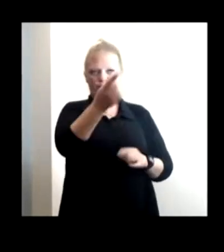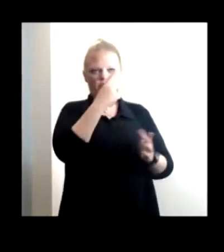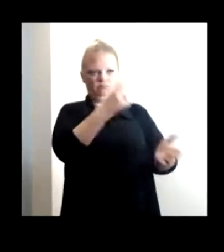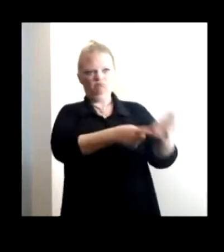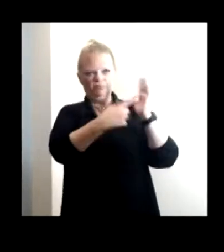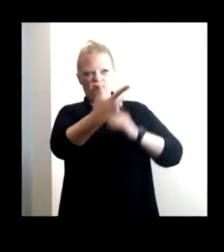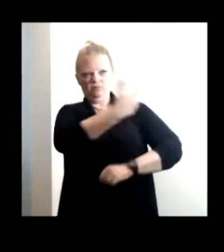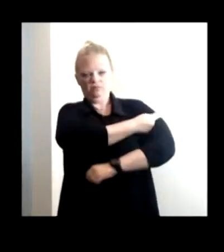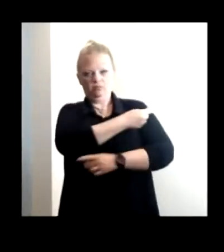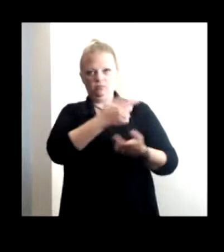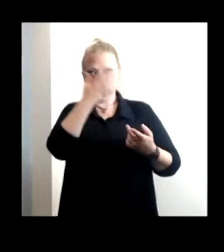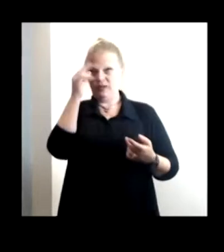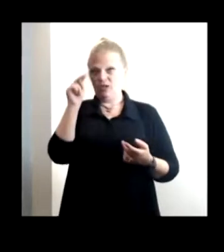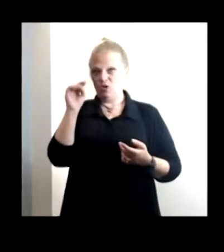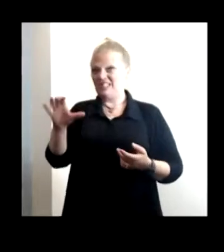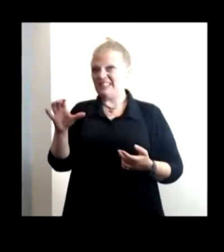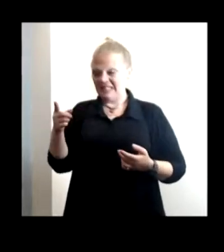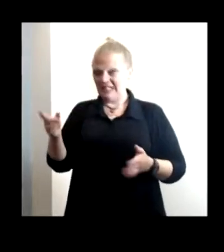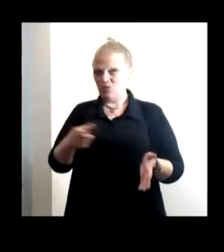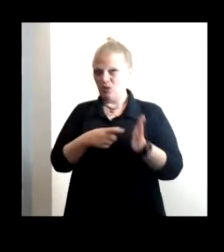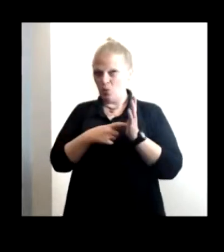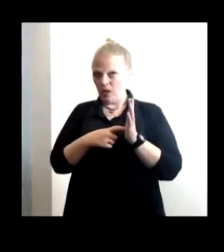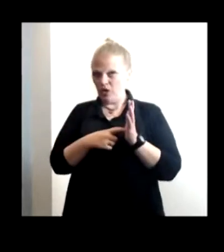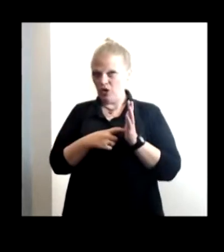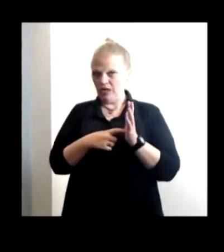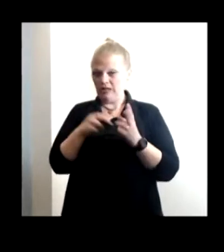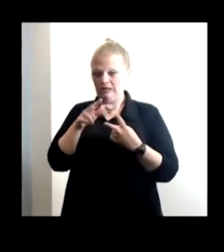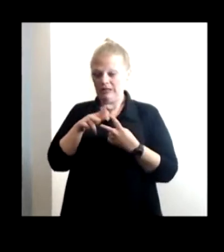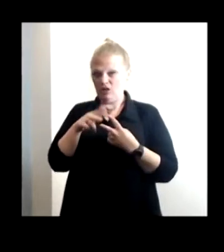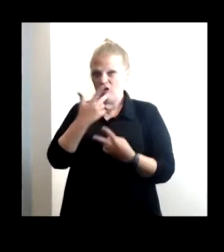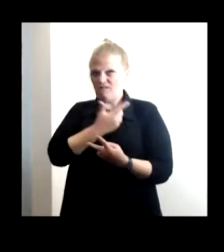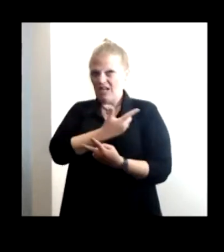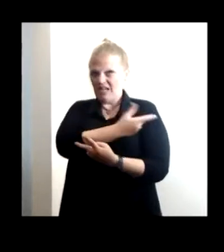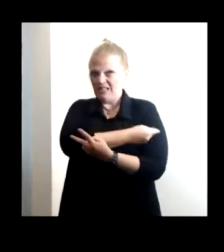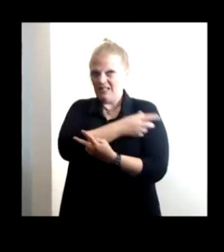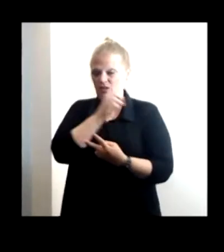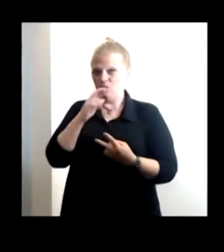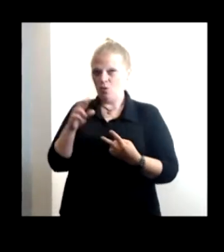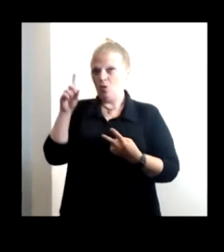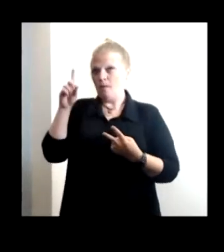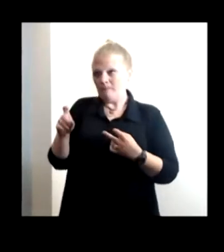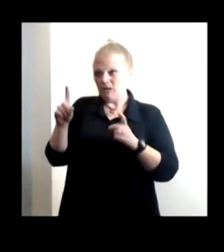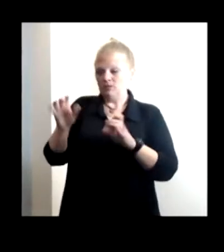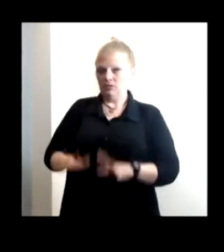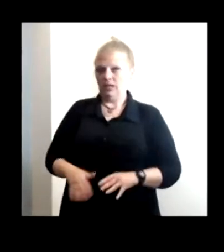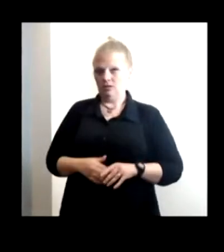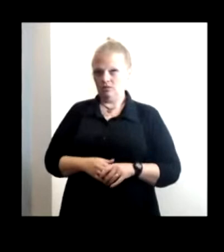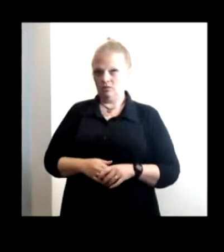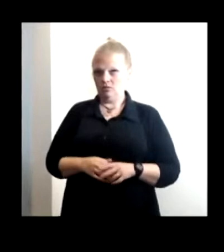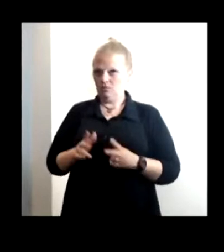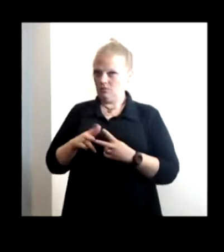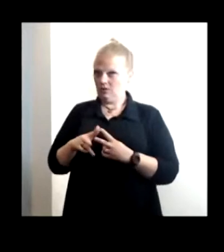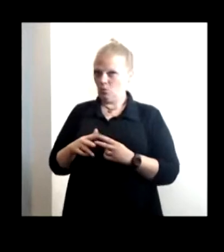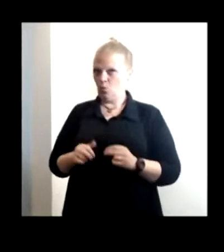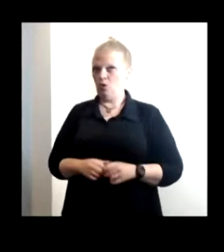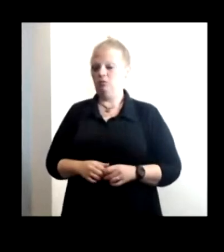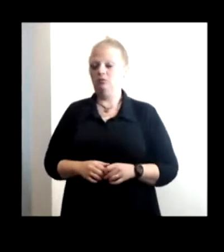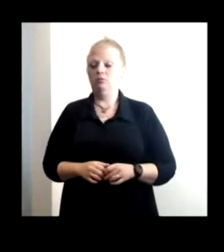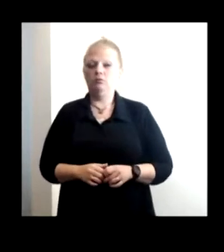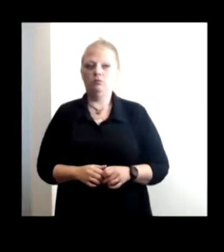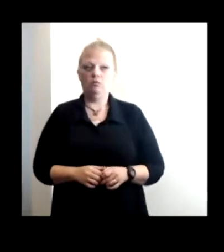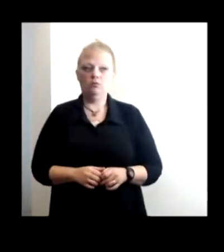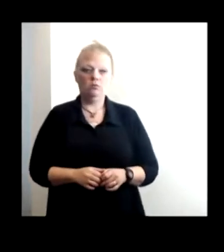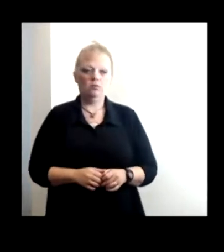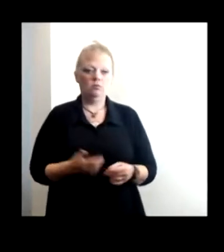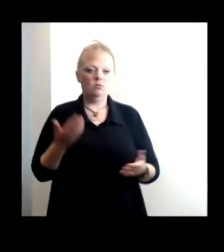That's why New York City is saying either you have the vaccine or you have to be tested. What I think we